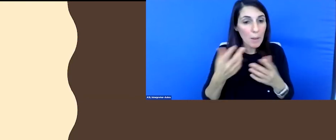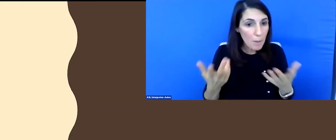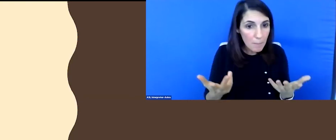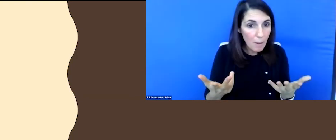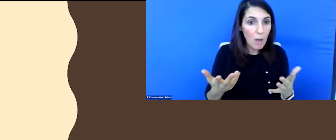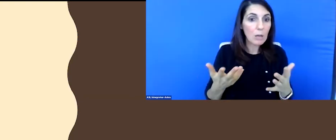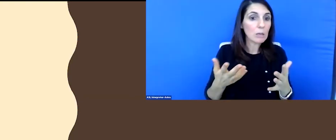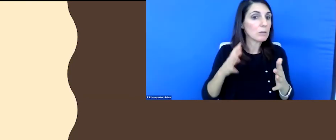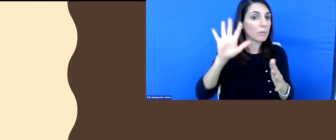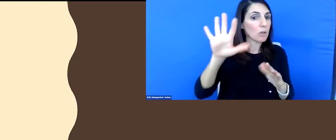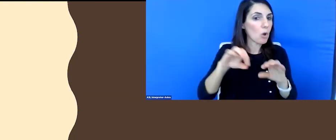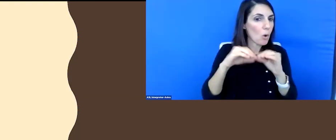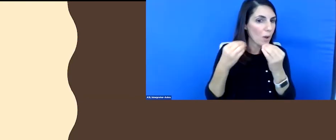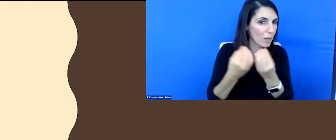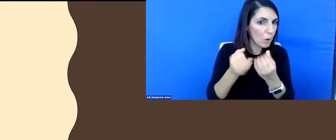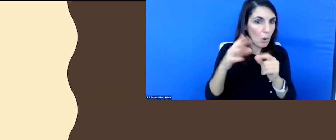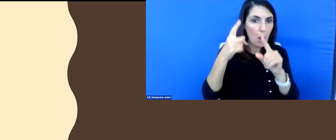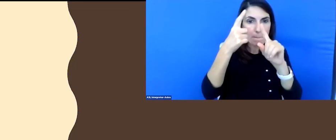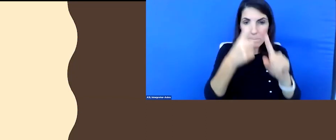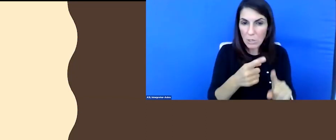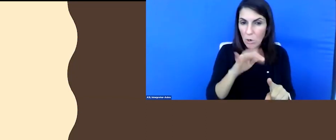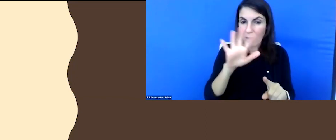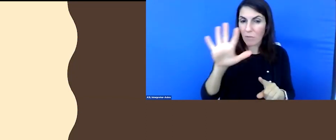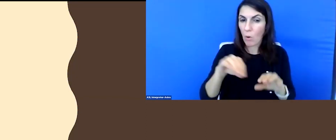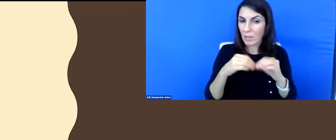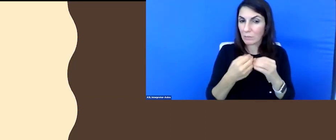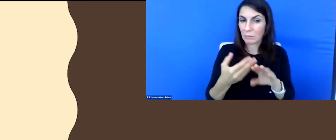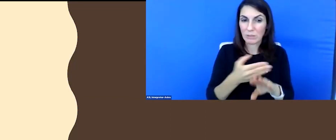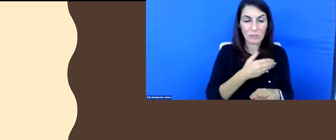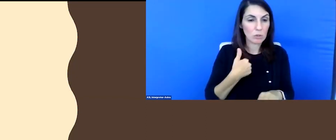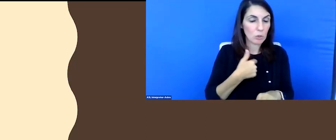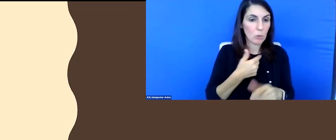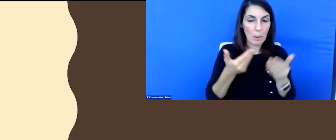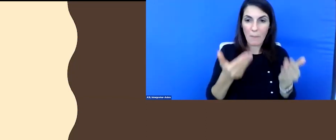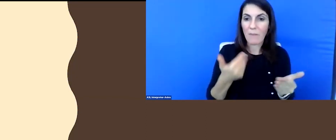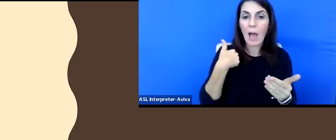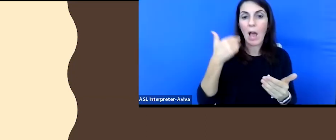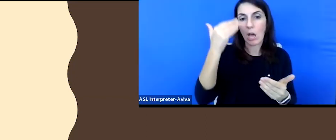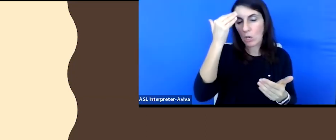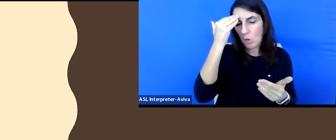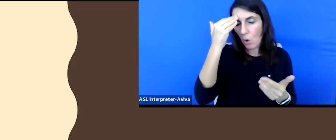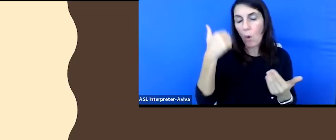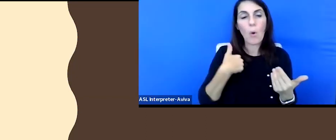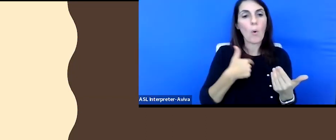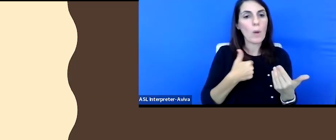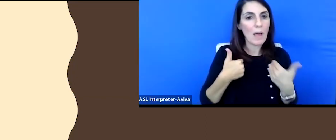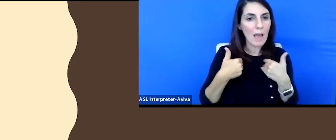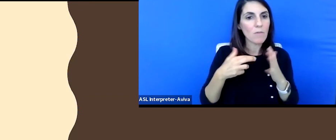their organization before we move on. I know we have representatives from all of the organizations